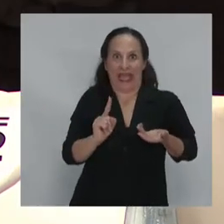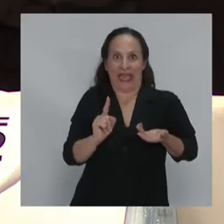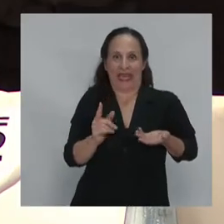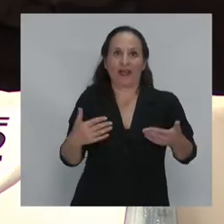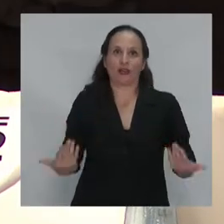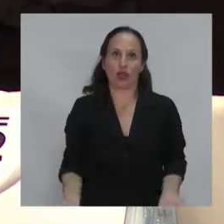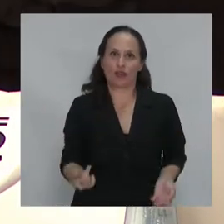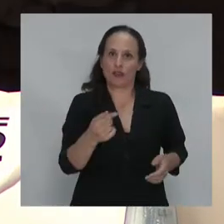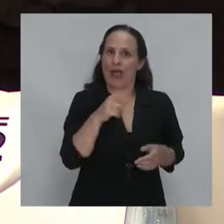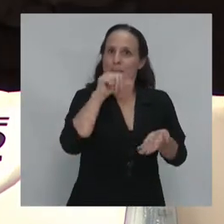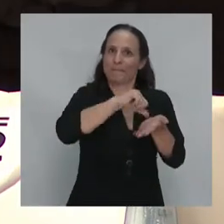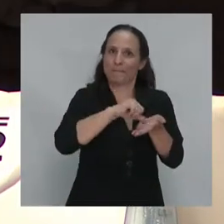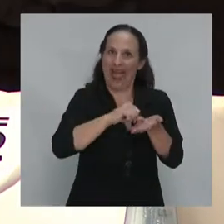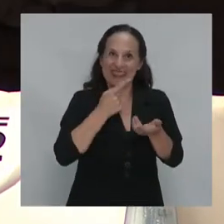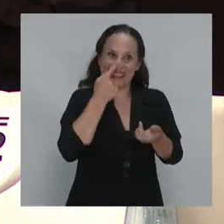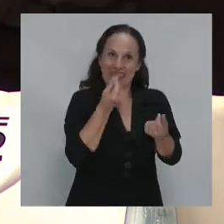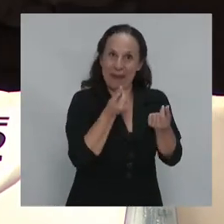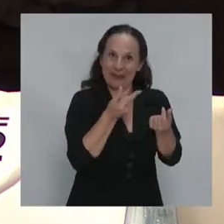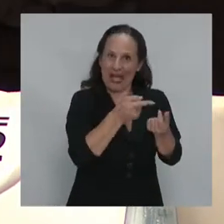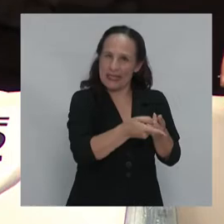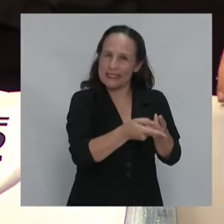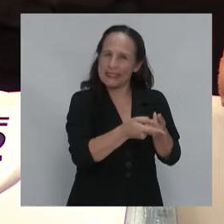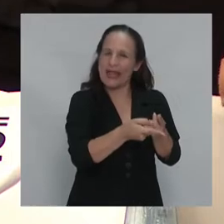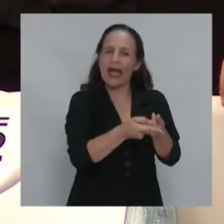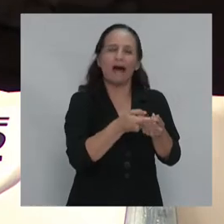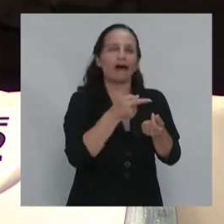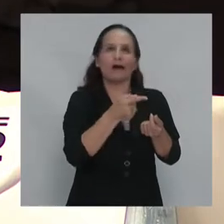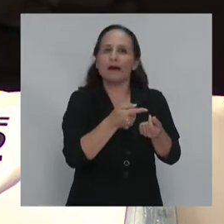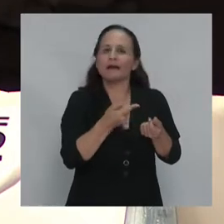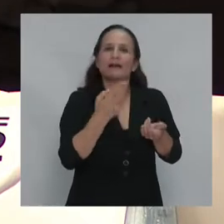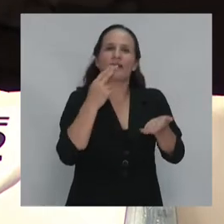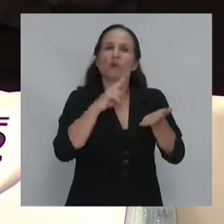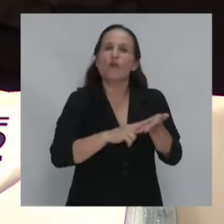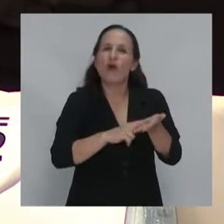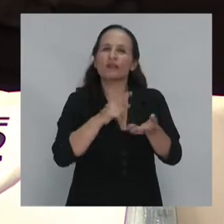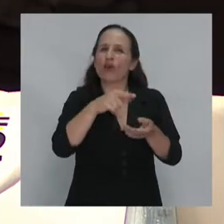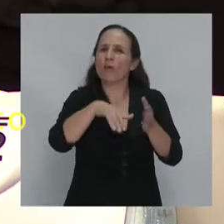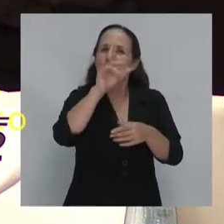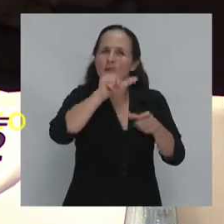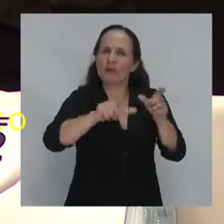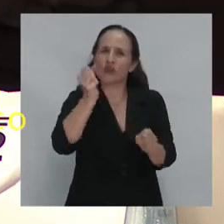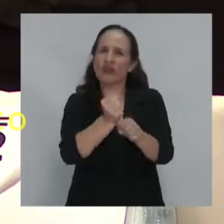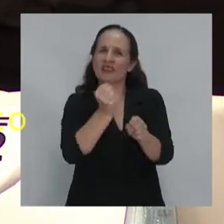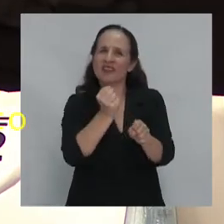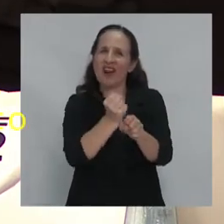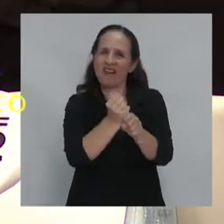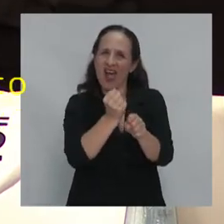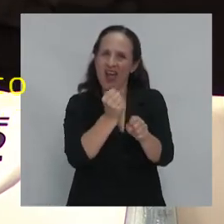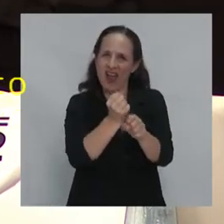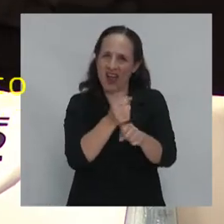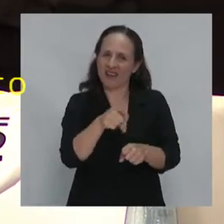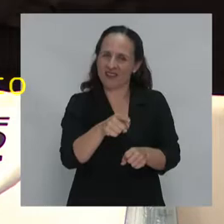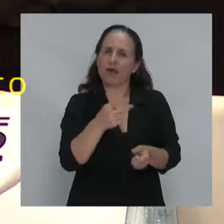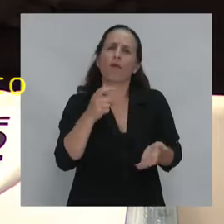tax and benefit was roughly zero for the working class what that means is that workers were paying for their own benefits parks health